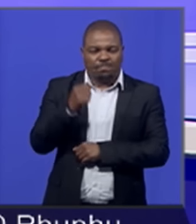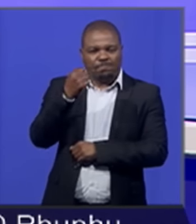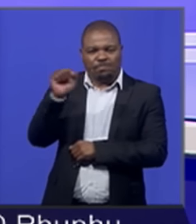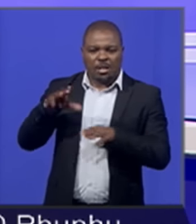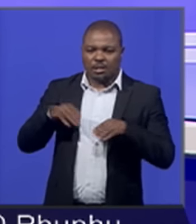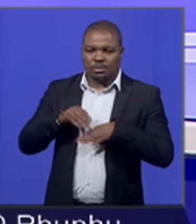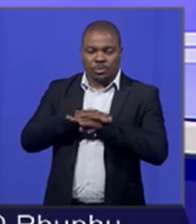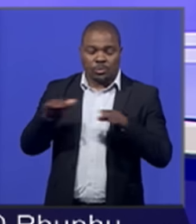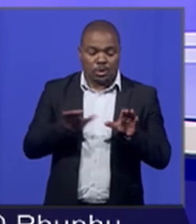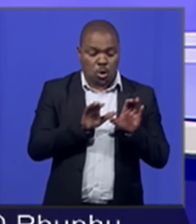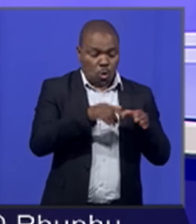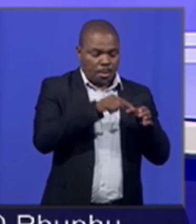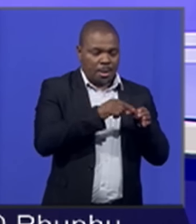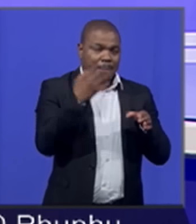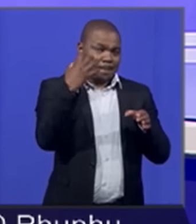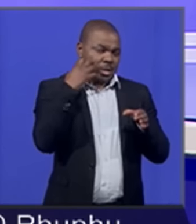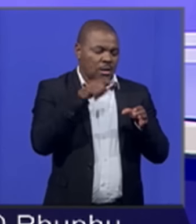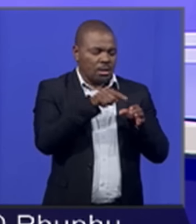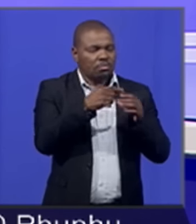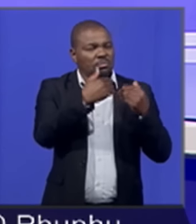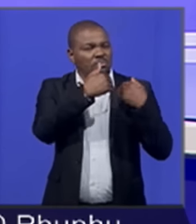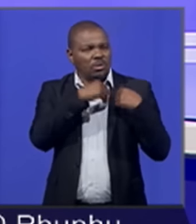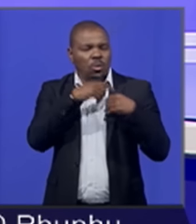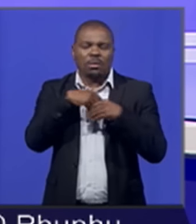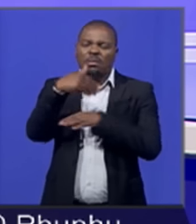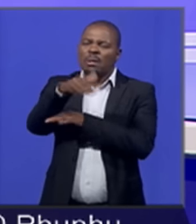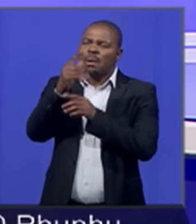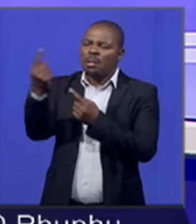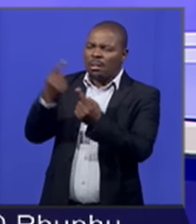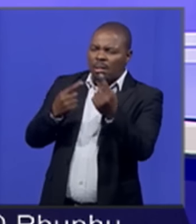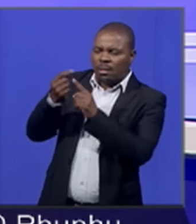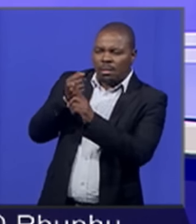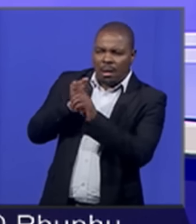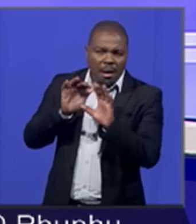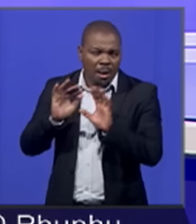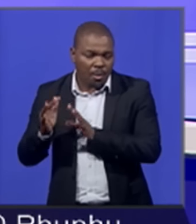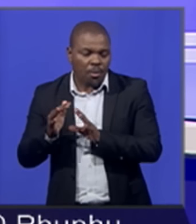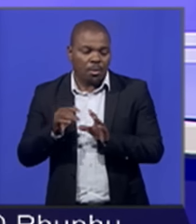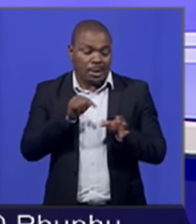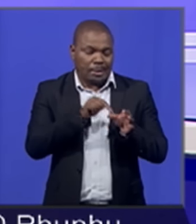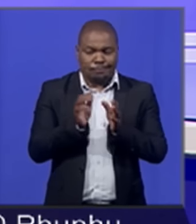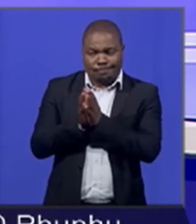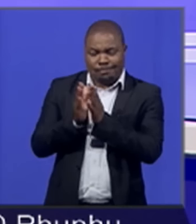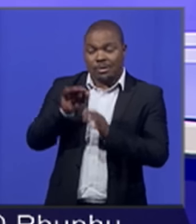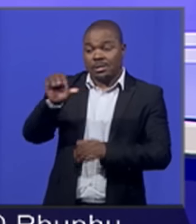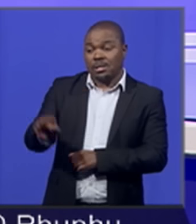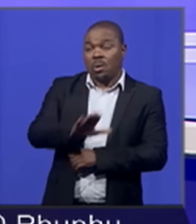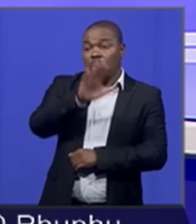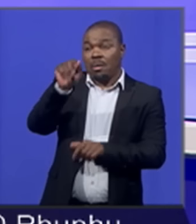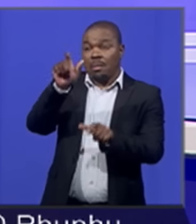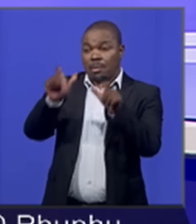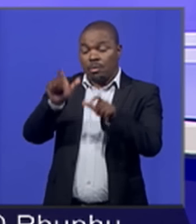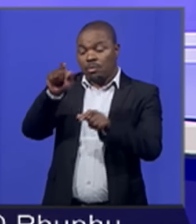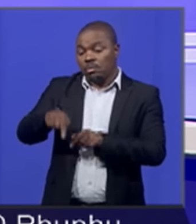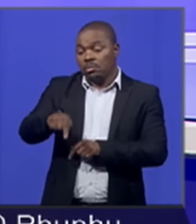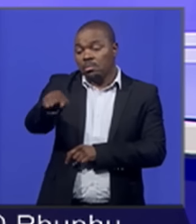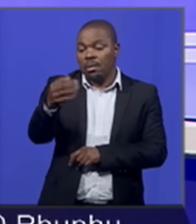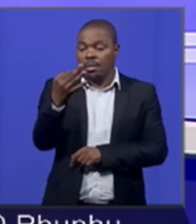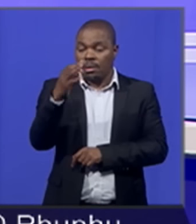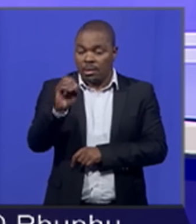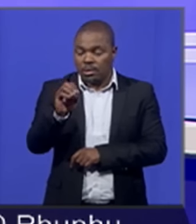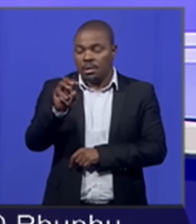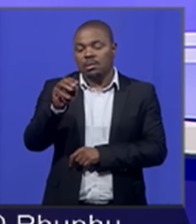ditona yeo e šetšanego le merero ya bofaladi e ipileditše go maAfrika Borwa go tšwela pele ka mešomo ya bona ka